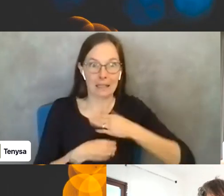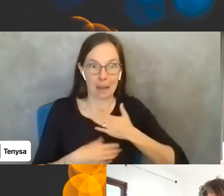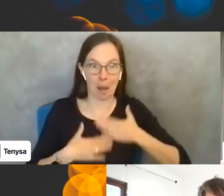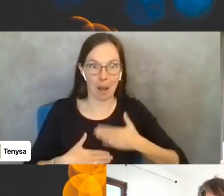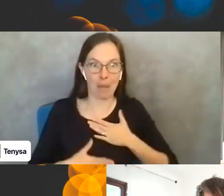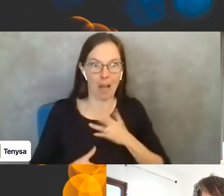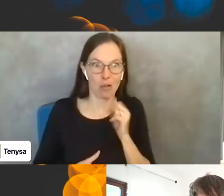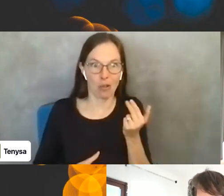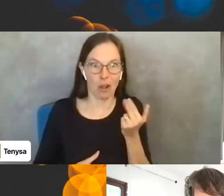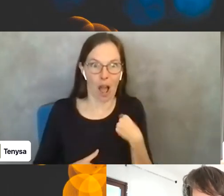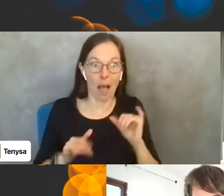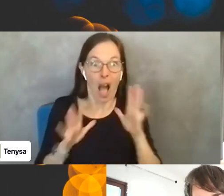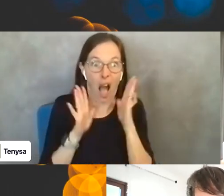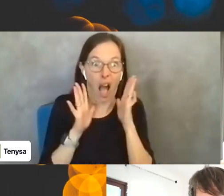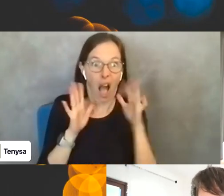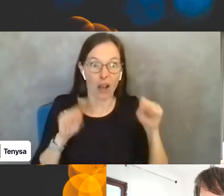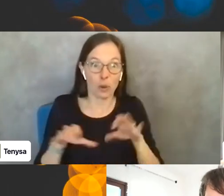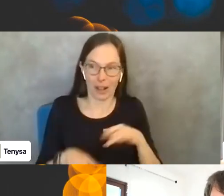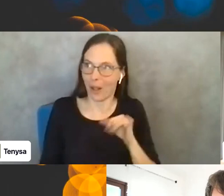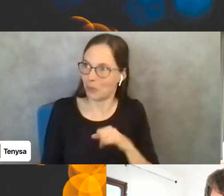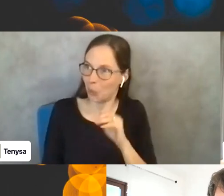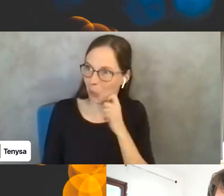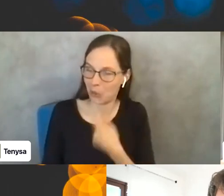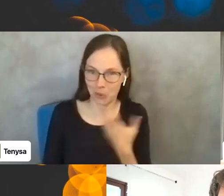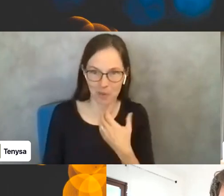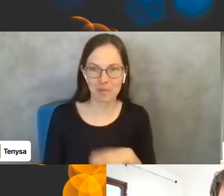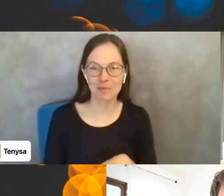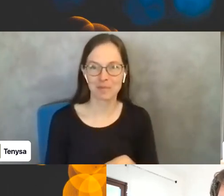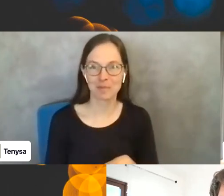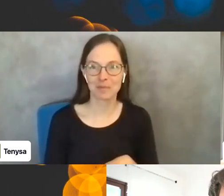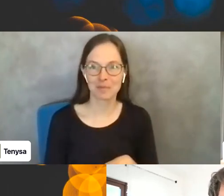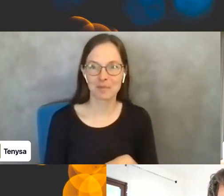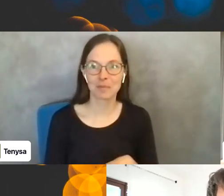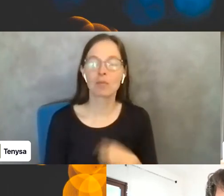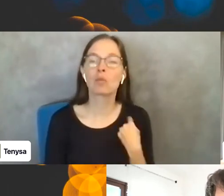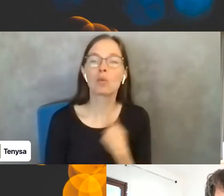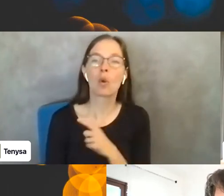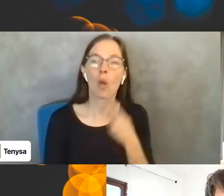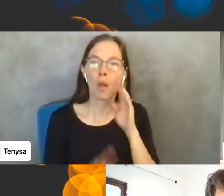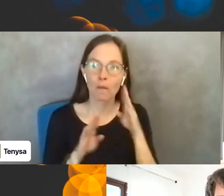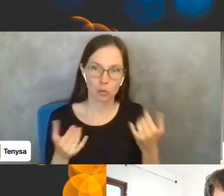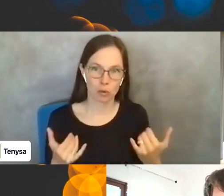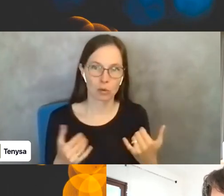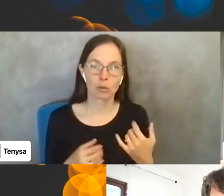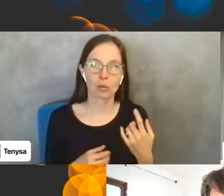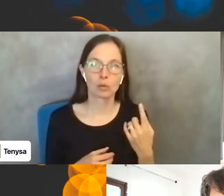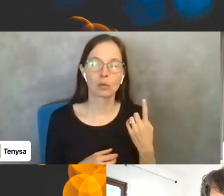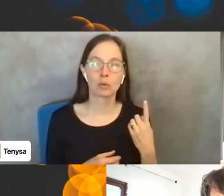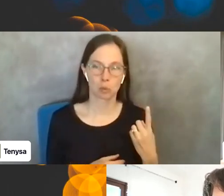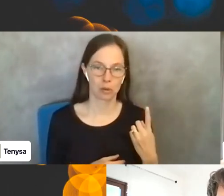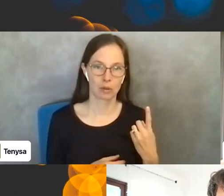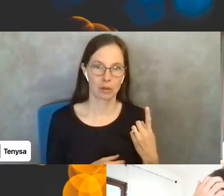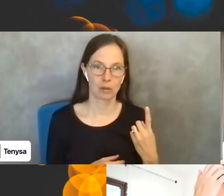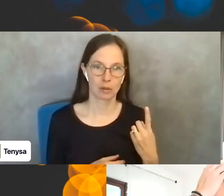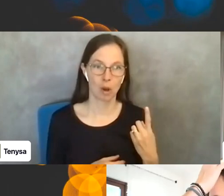my God, I get to do this. That's so rad. Oh. We only focus right now on like one